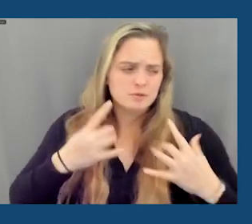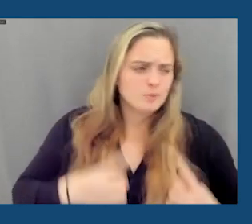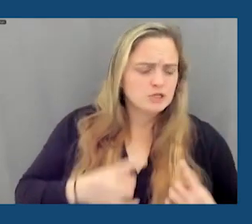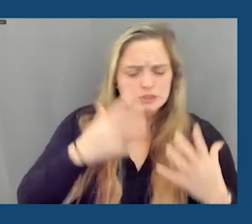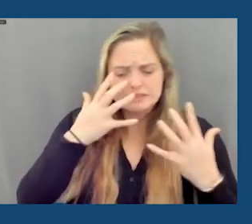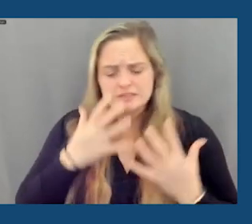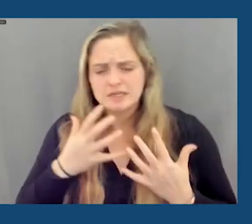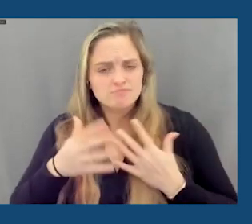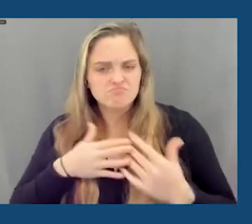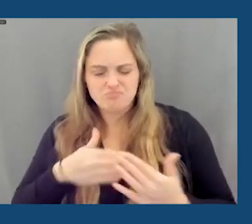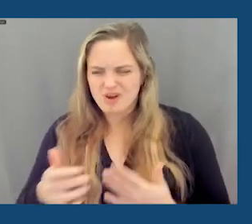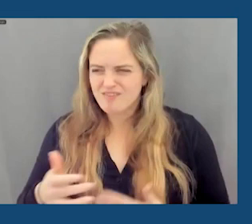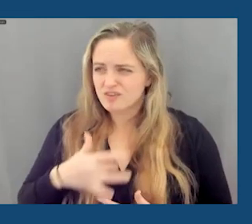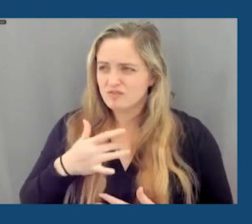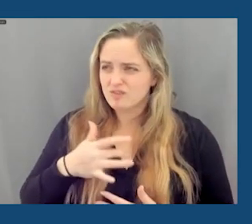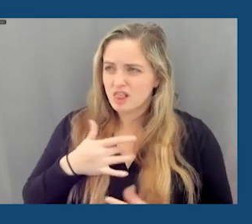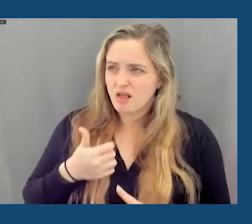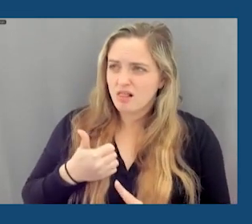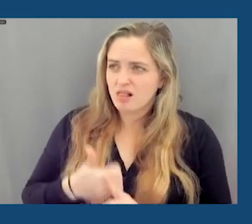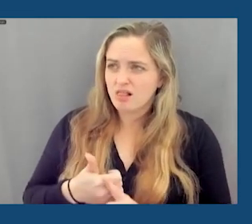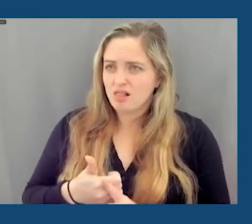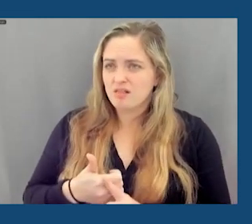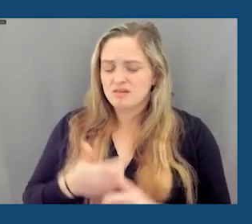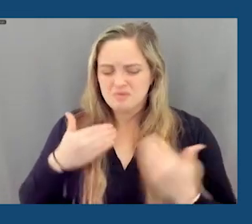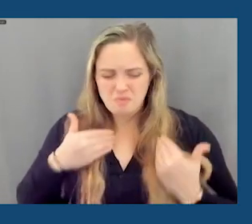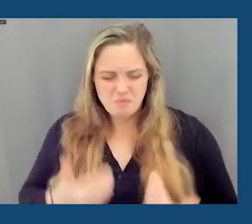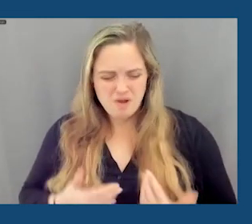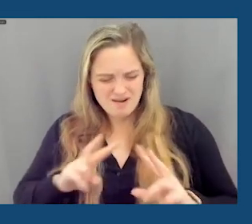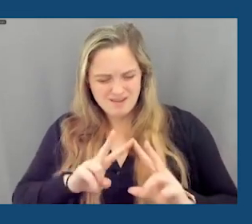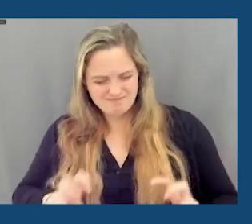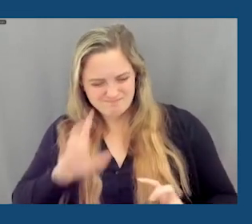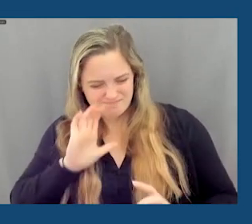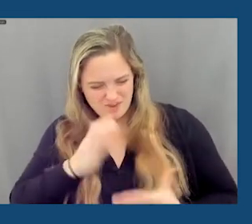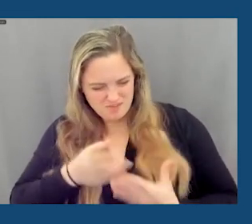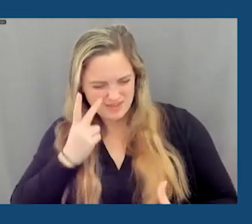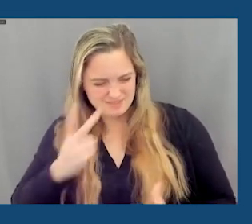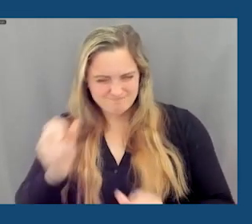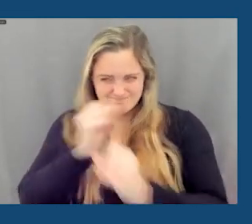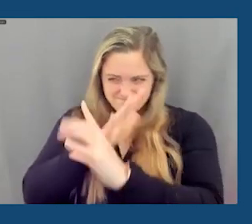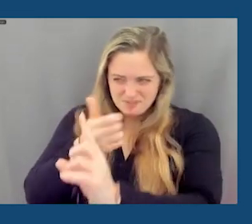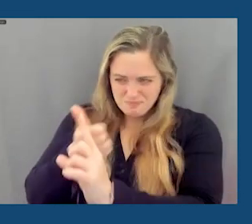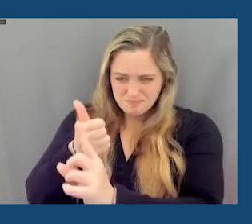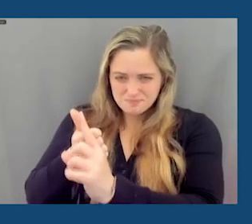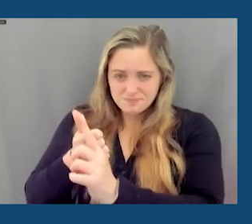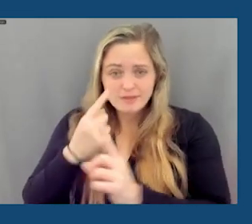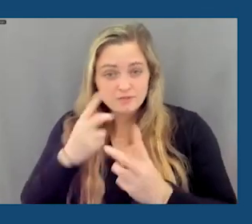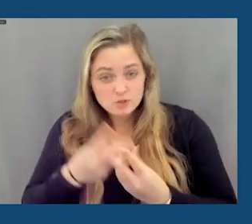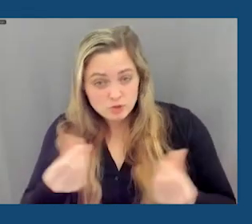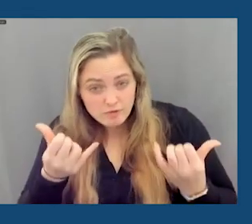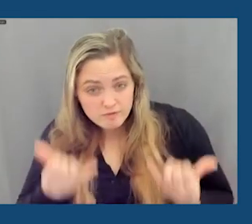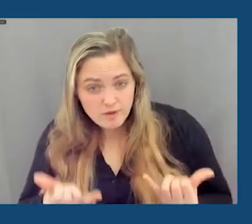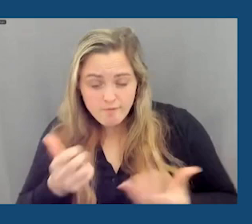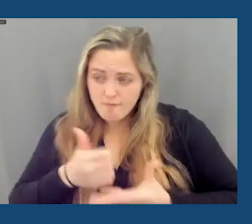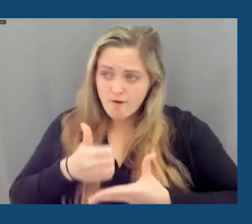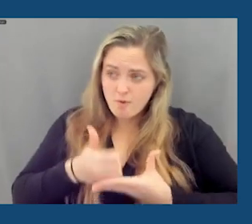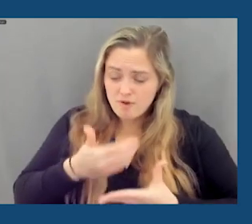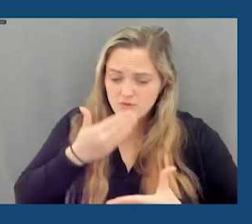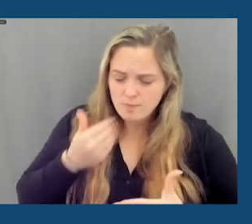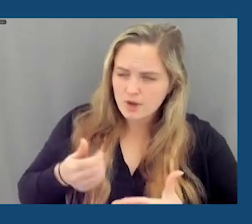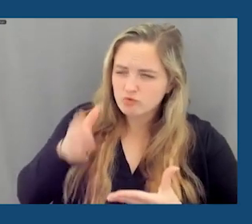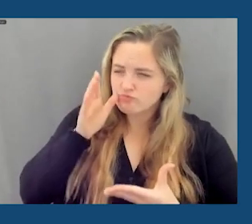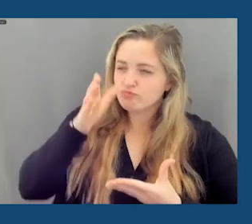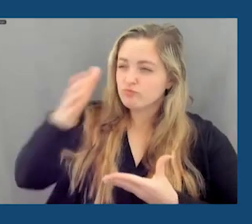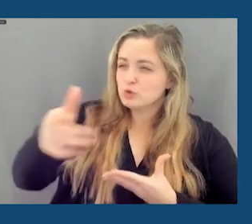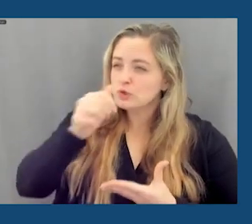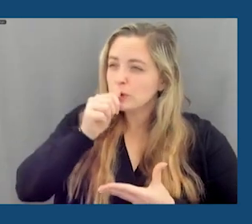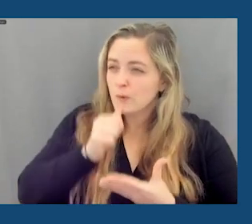whatever, body image challenges, whatever they're dealing with now, if we can solve it now and help them have the coping skills now,